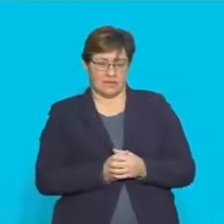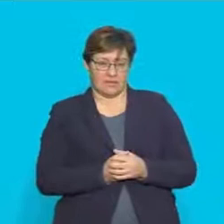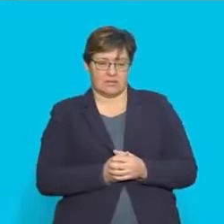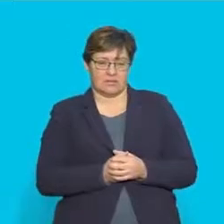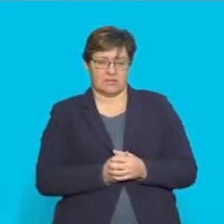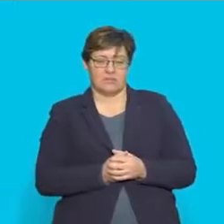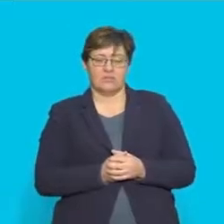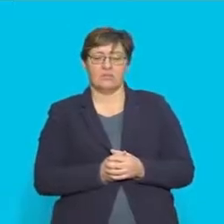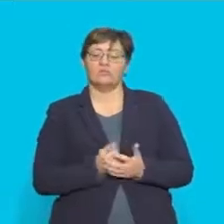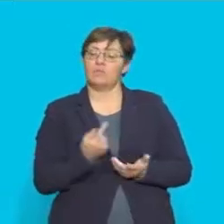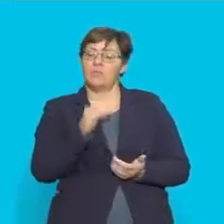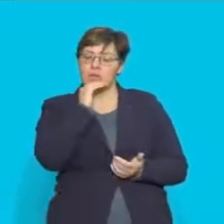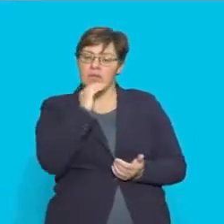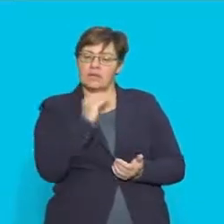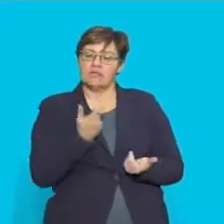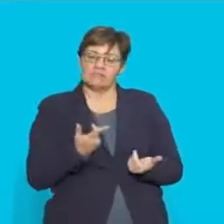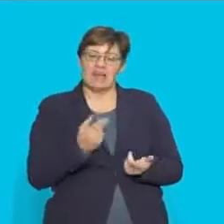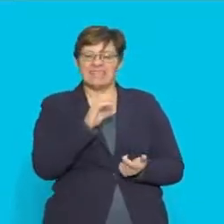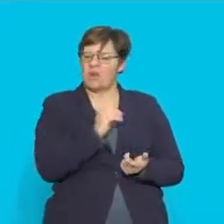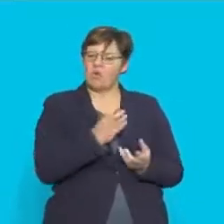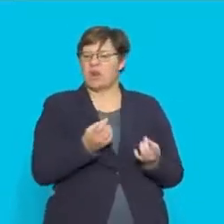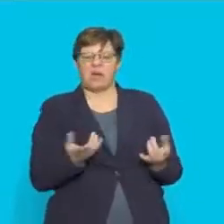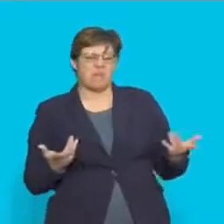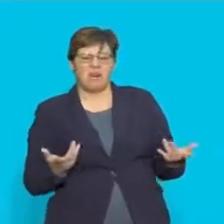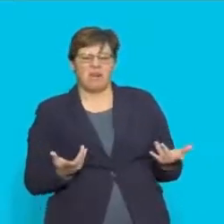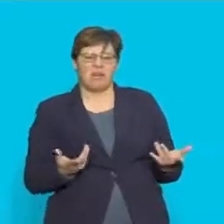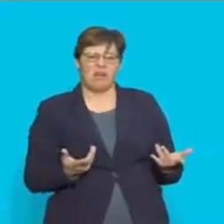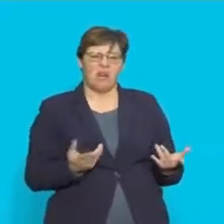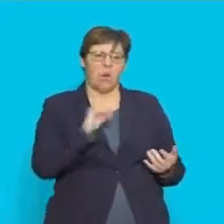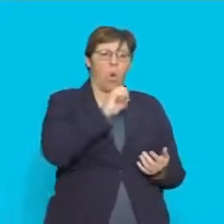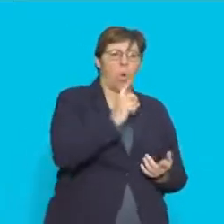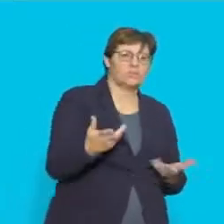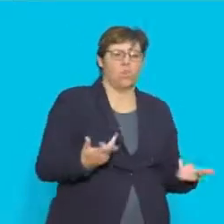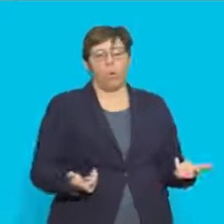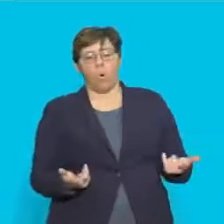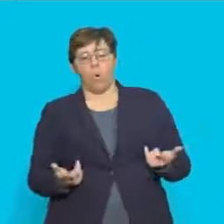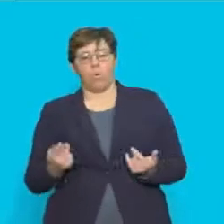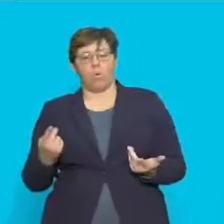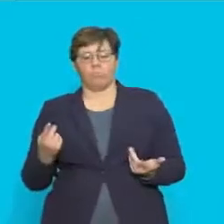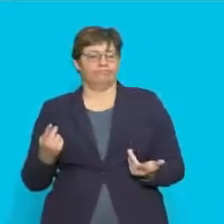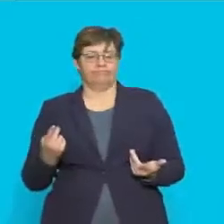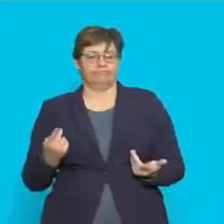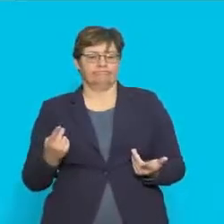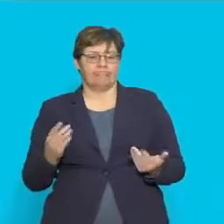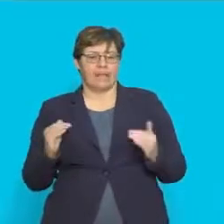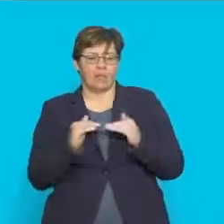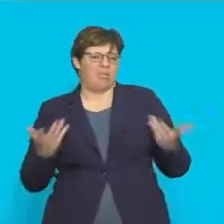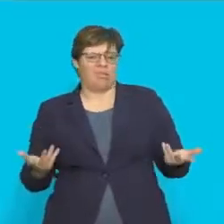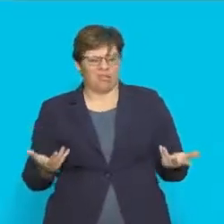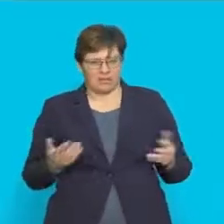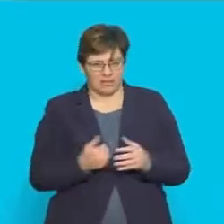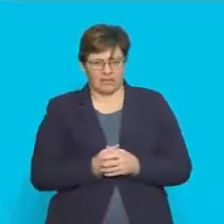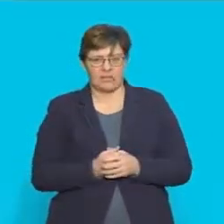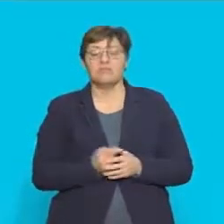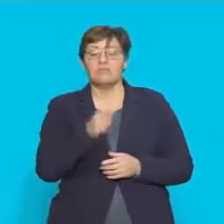whole numbers are not only odd or even numbers. And then the operations that we use here are still plus